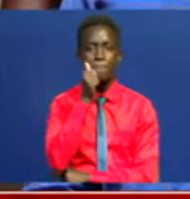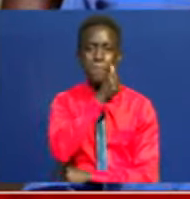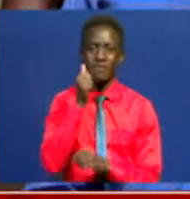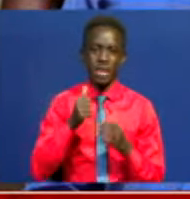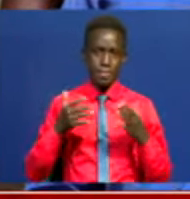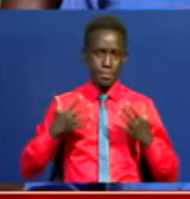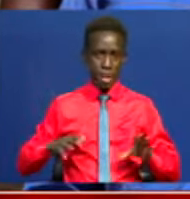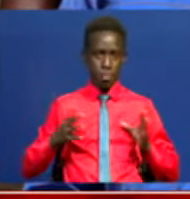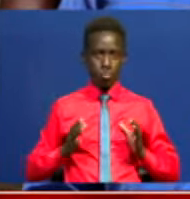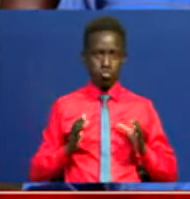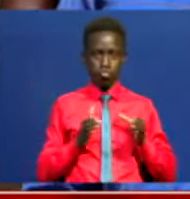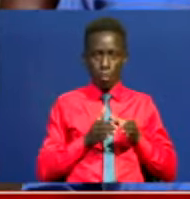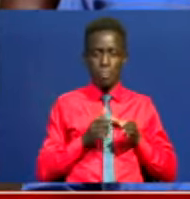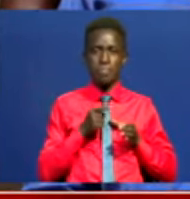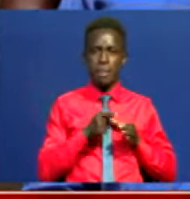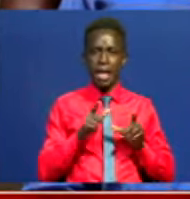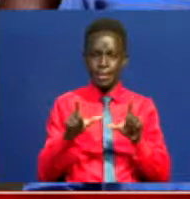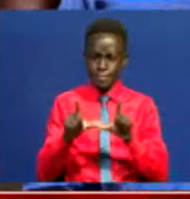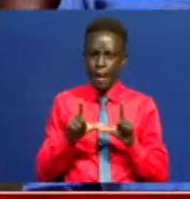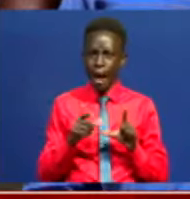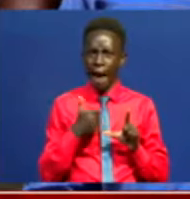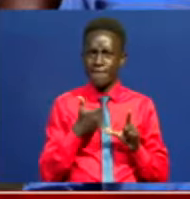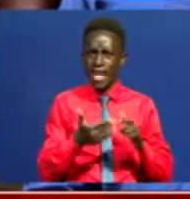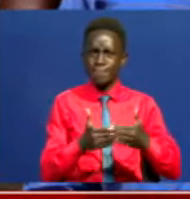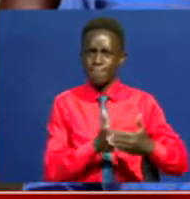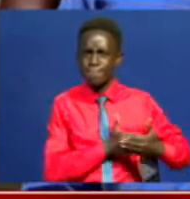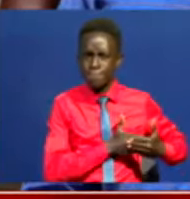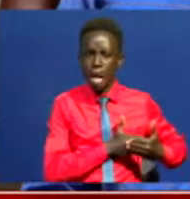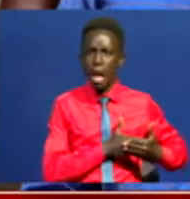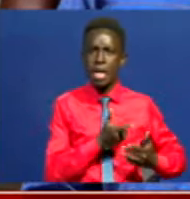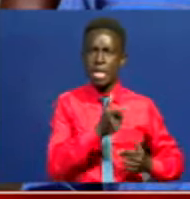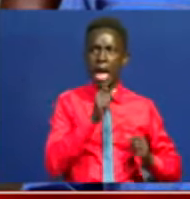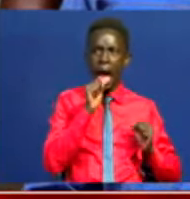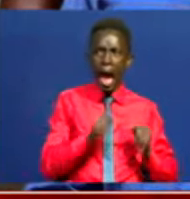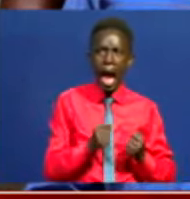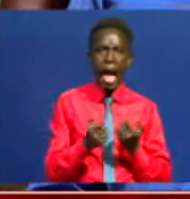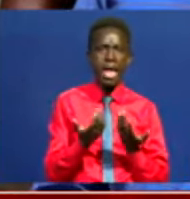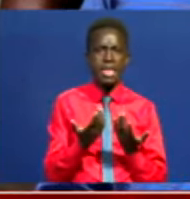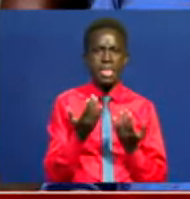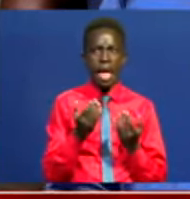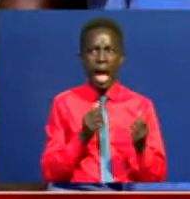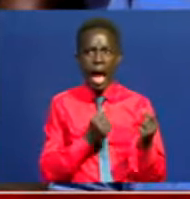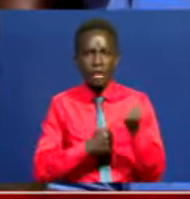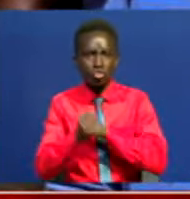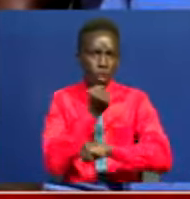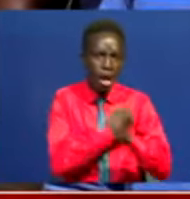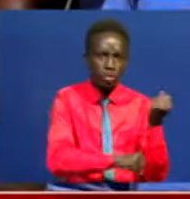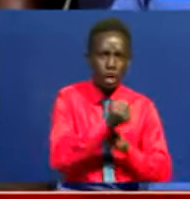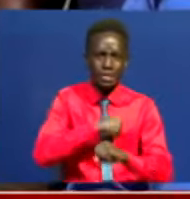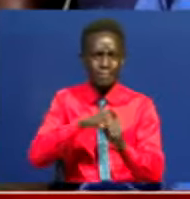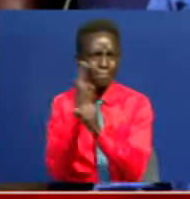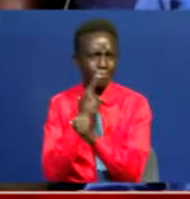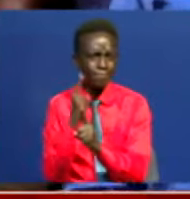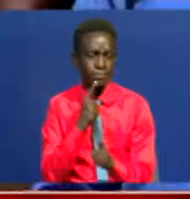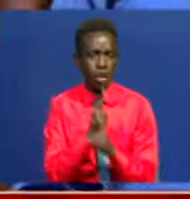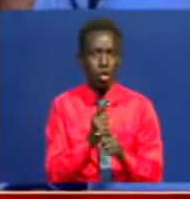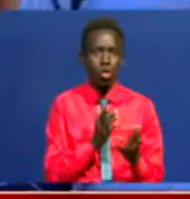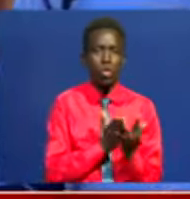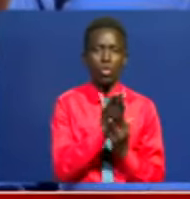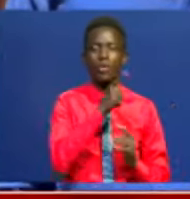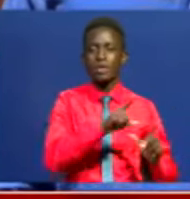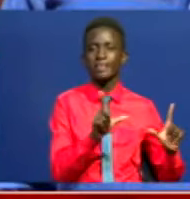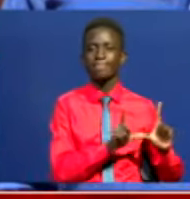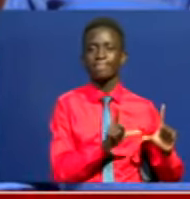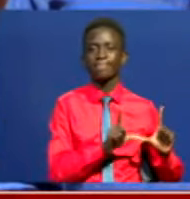holding titles, and they can make several other moves with the titles that they are holding. Therefore, I really wish to thank